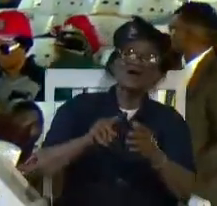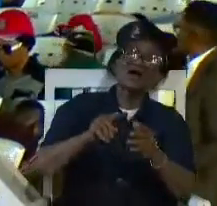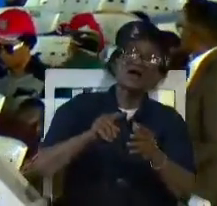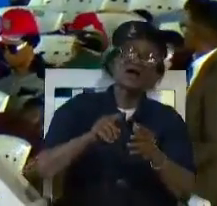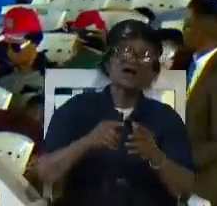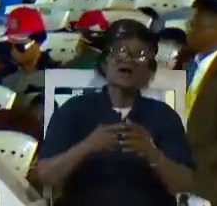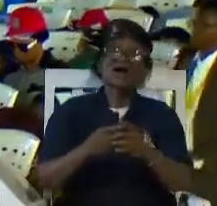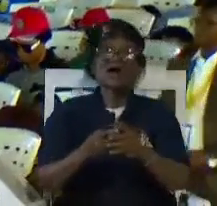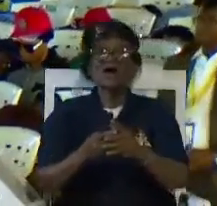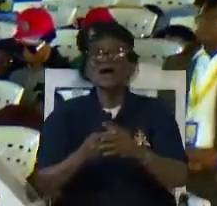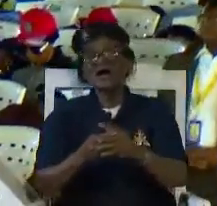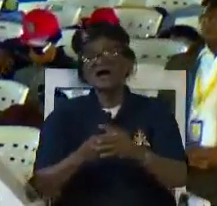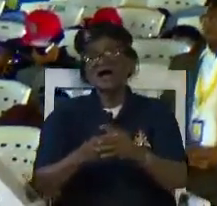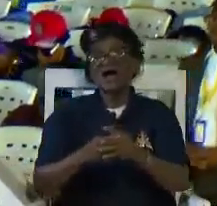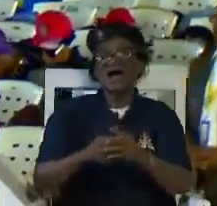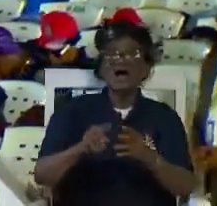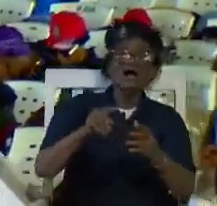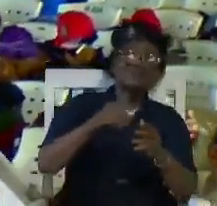Alpha,